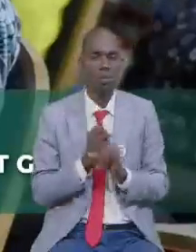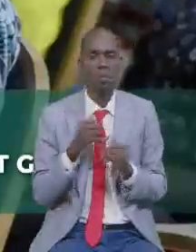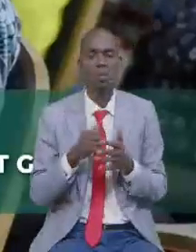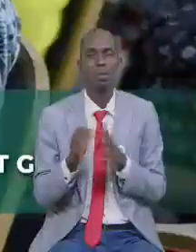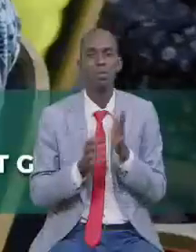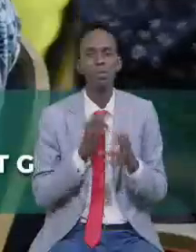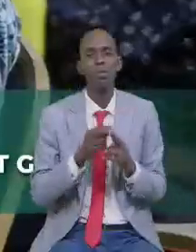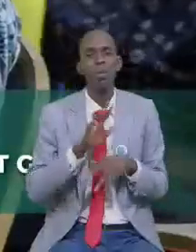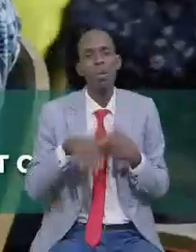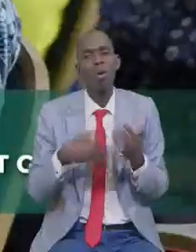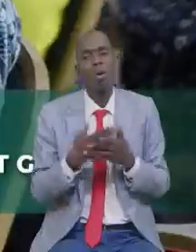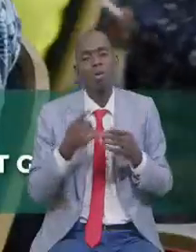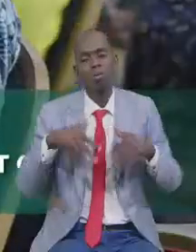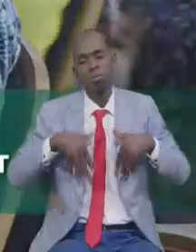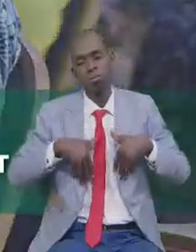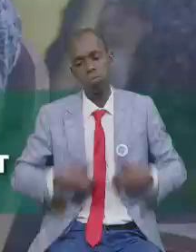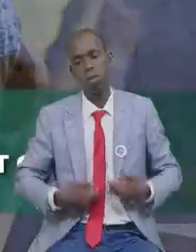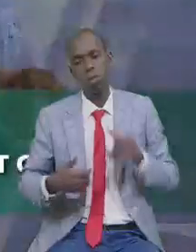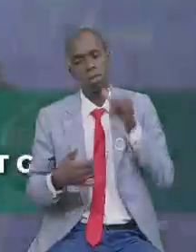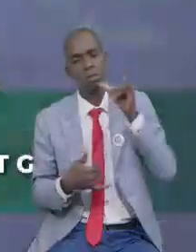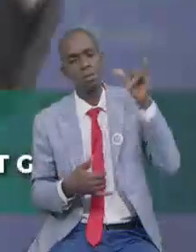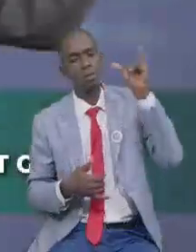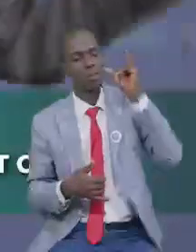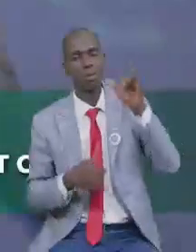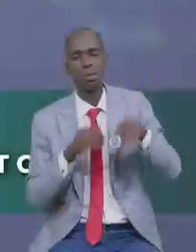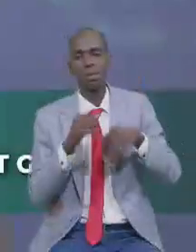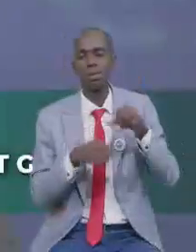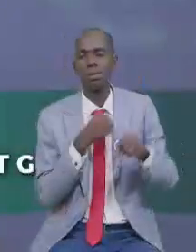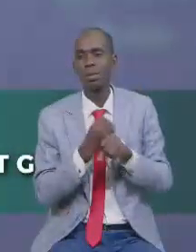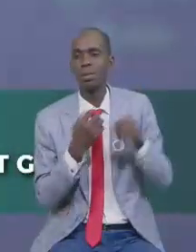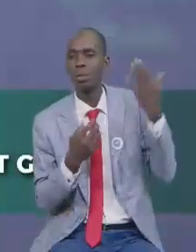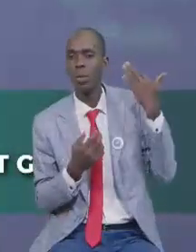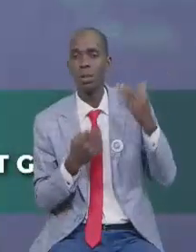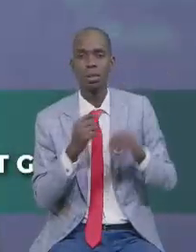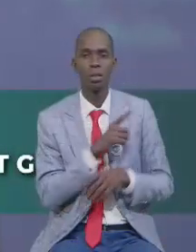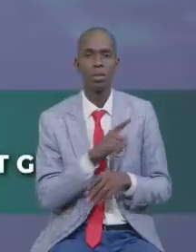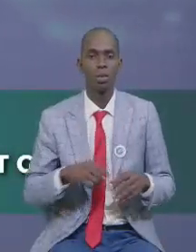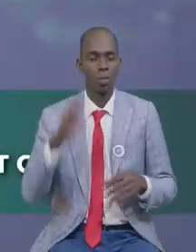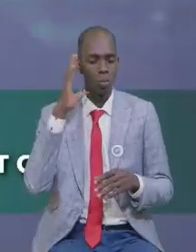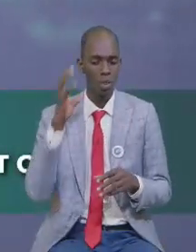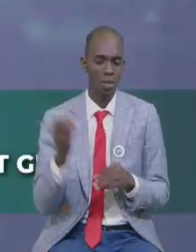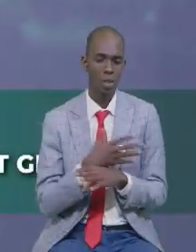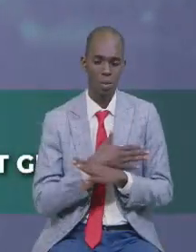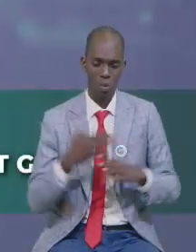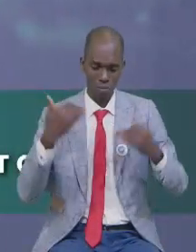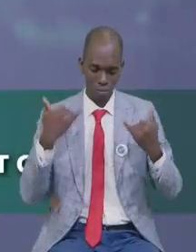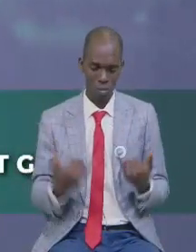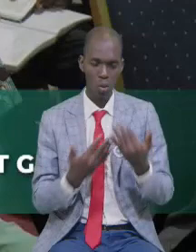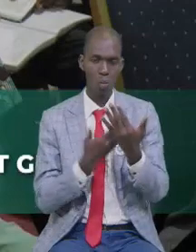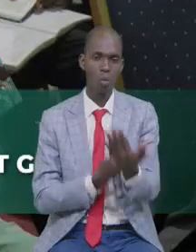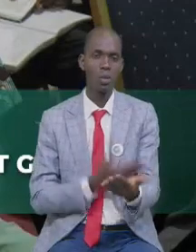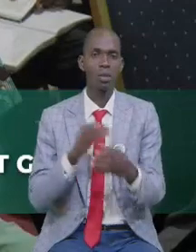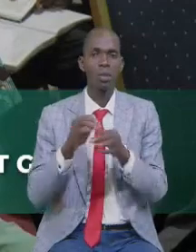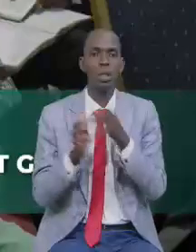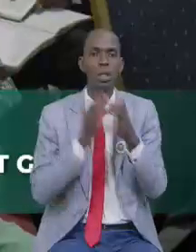tiredness of yesterday, of yesteryears, the Lord will wipe away this morning in